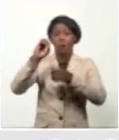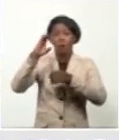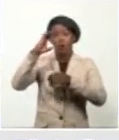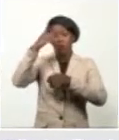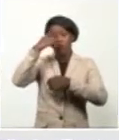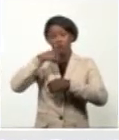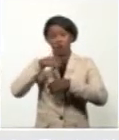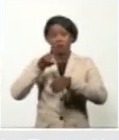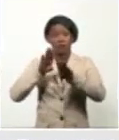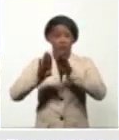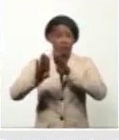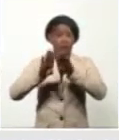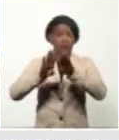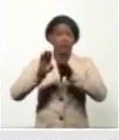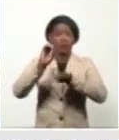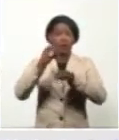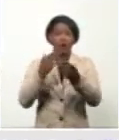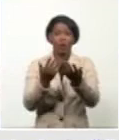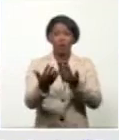which unquestionably